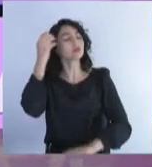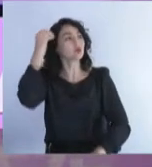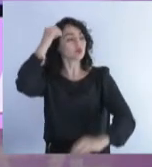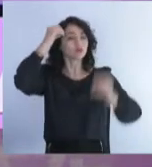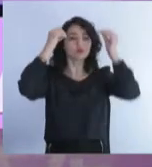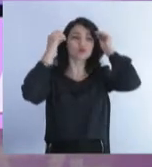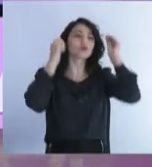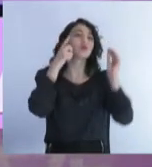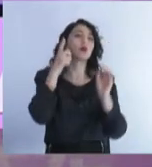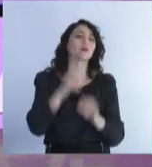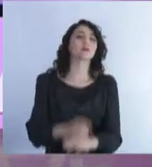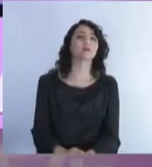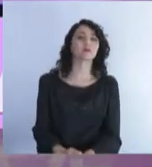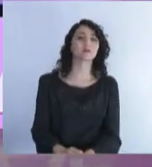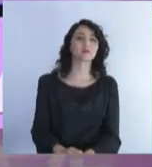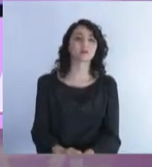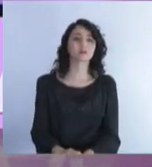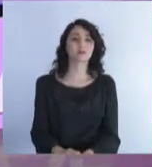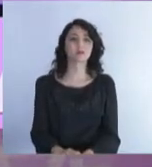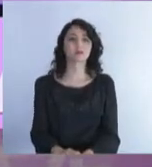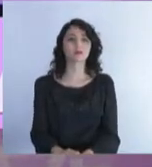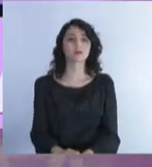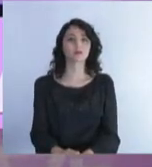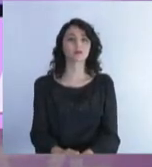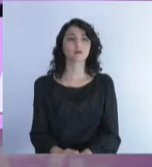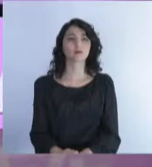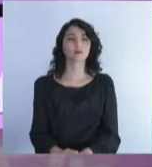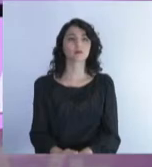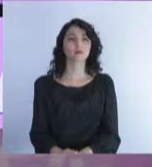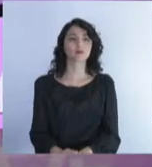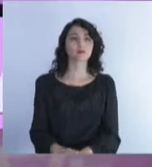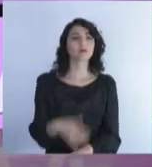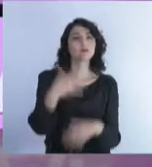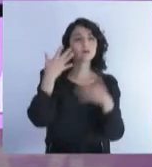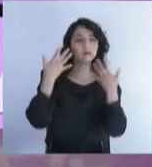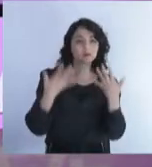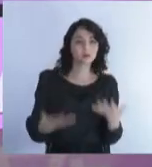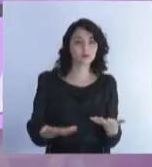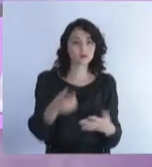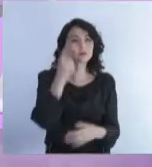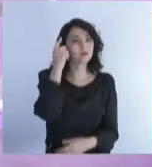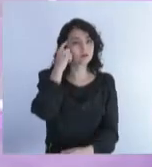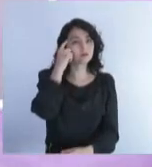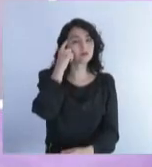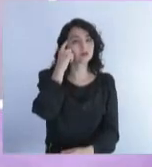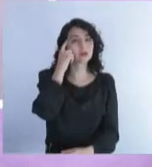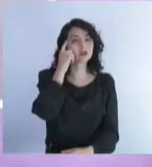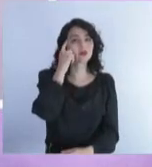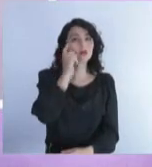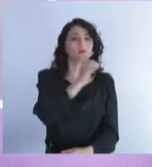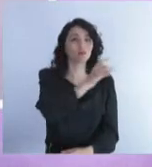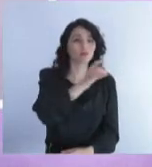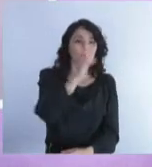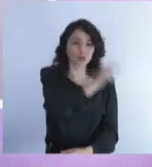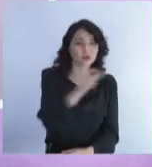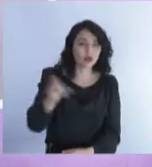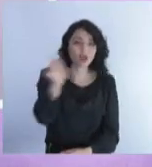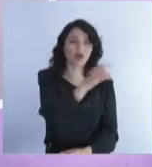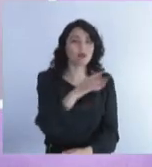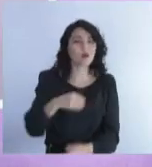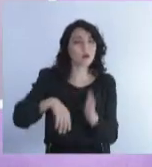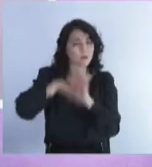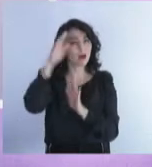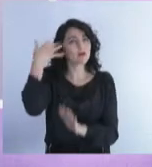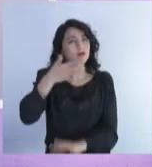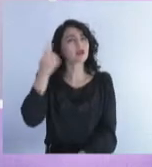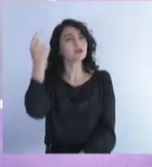Well, one thing that I've been thinking about more and more is the values dimension. What matters to people, what